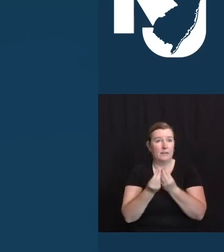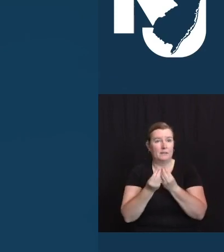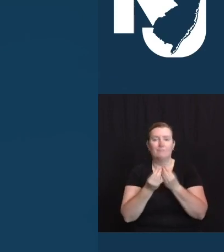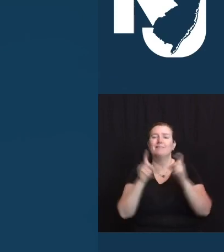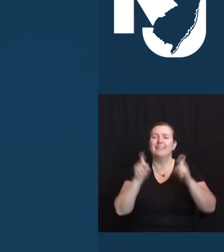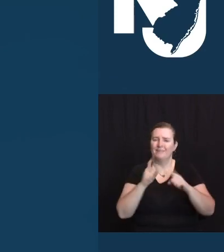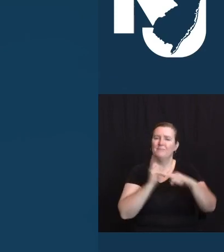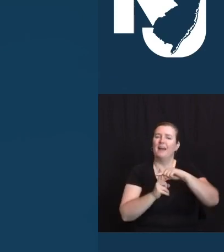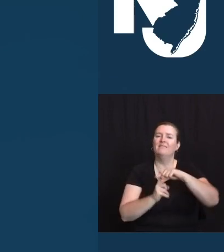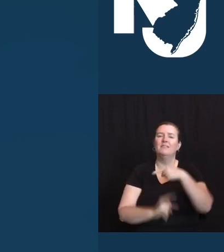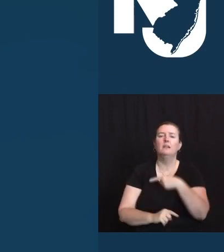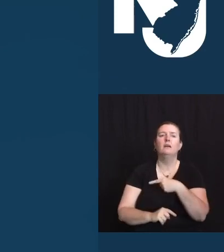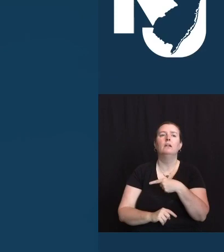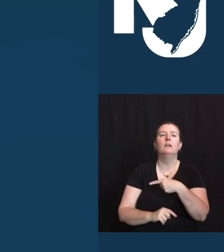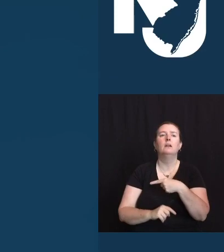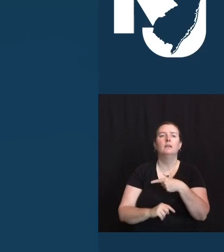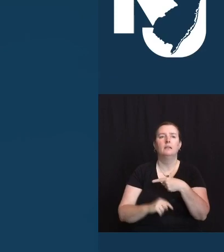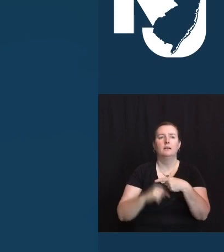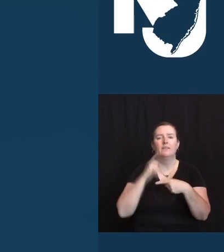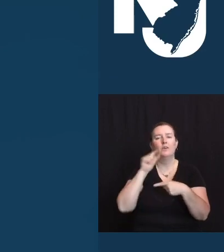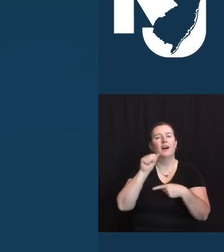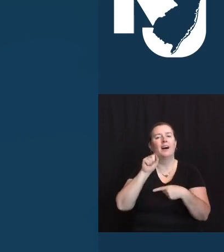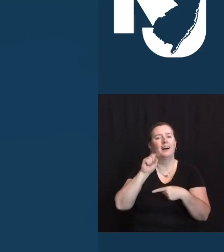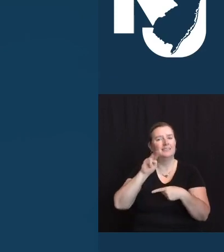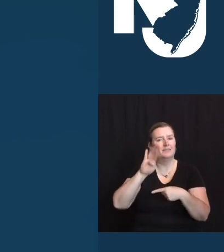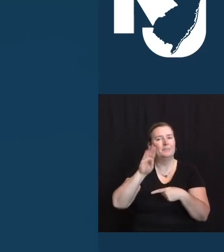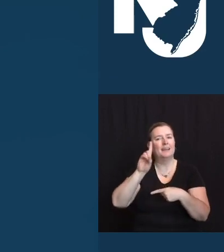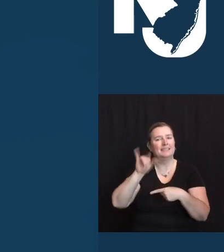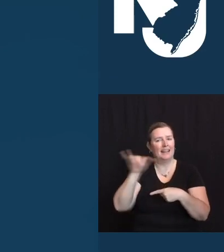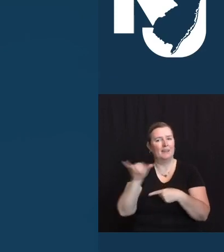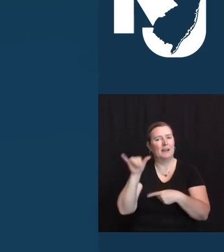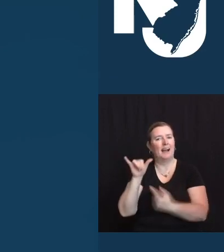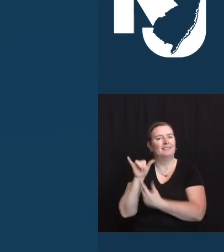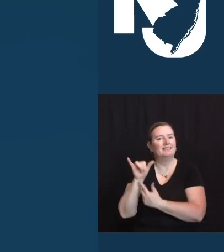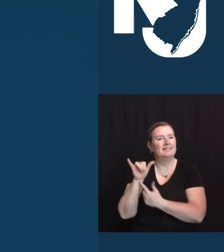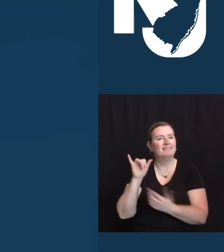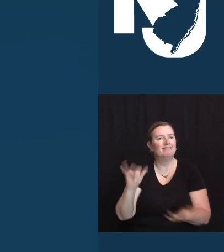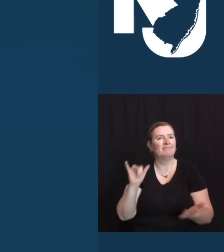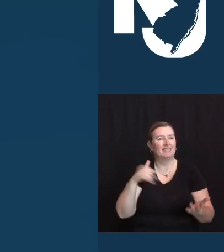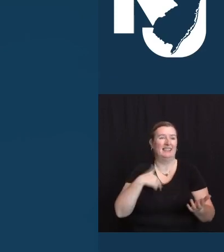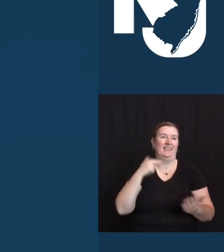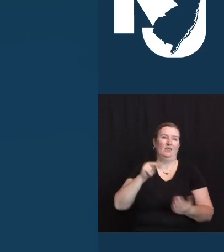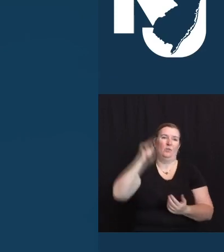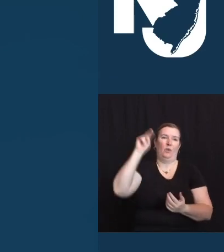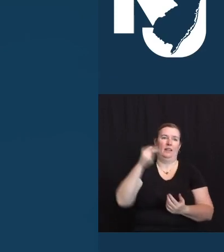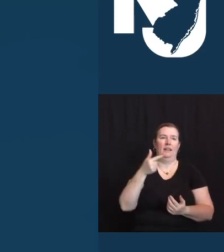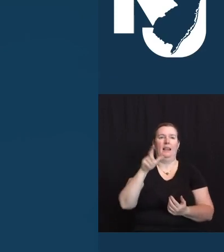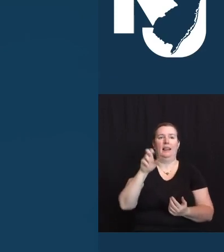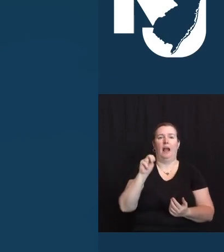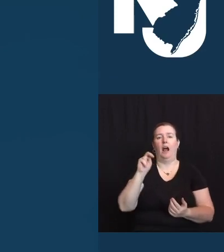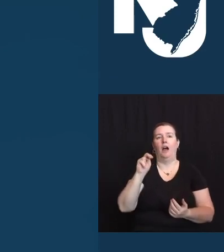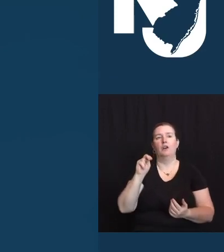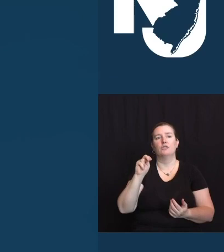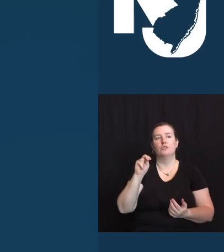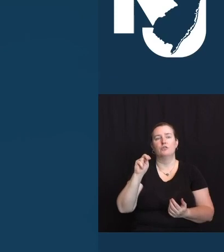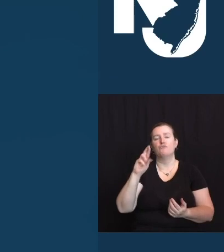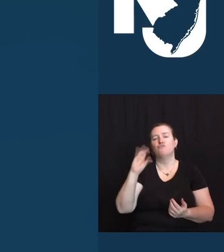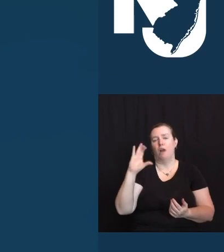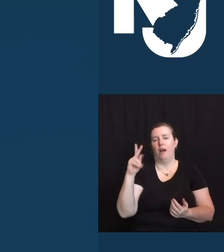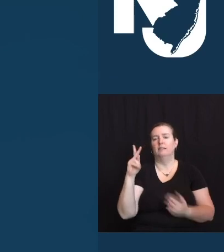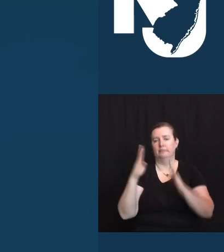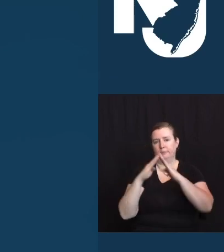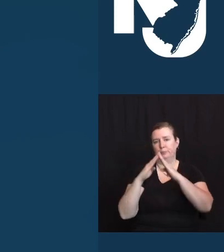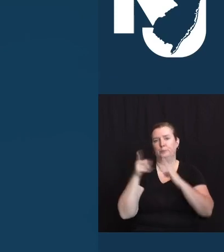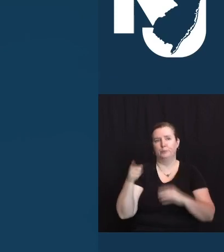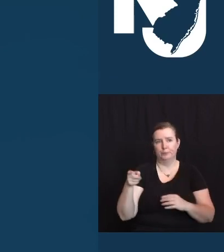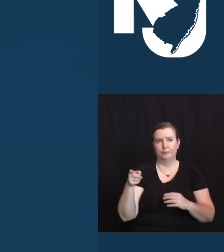antibodies. David lived in Glen Rock, but he will be forever tied to the family restaurant he inherited from his father